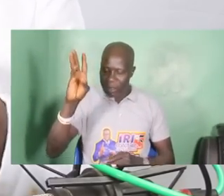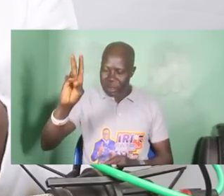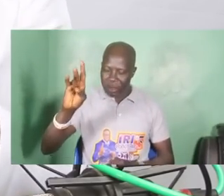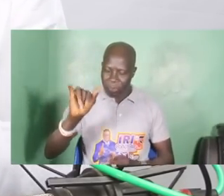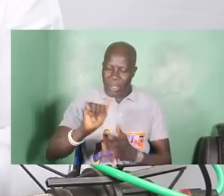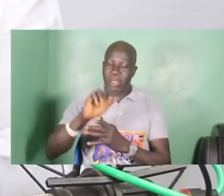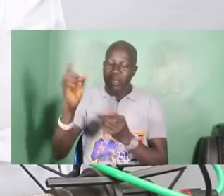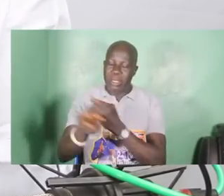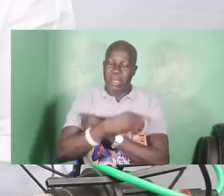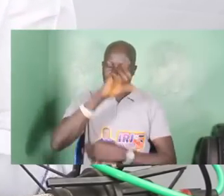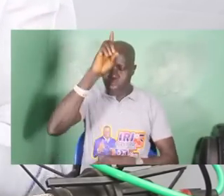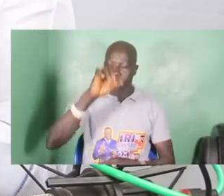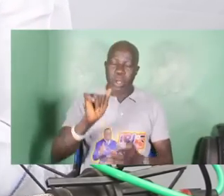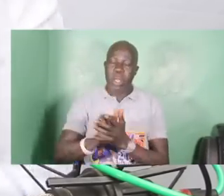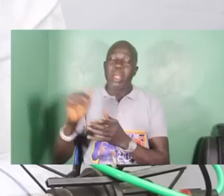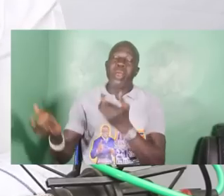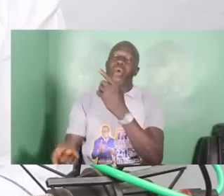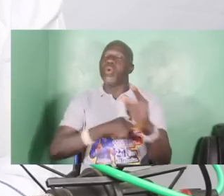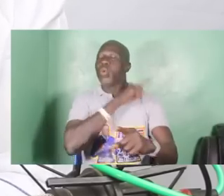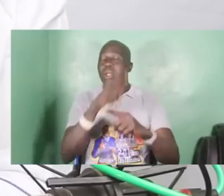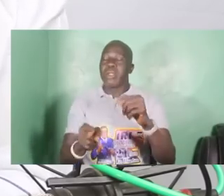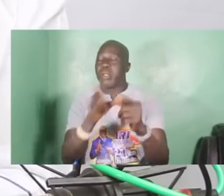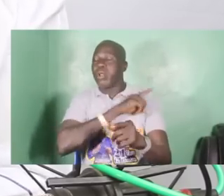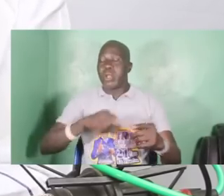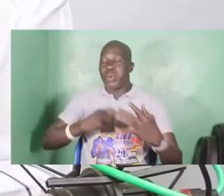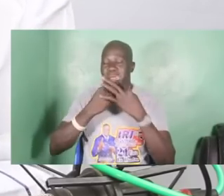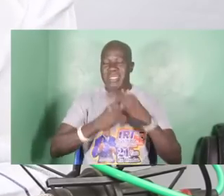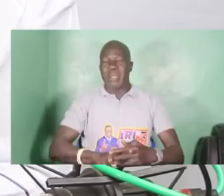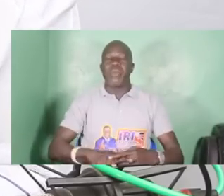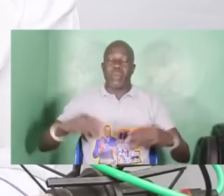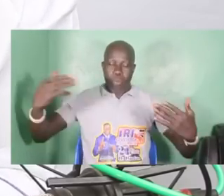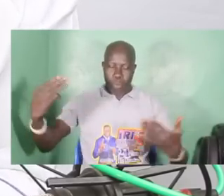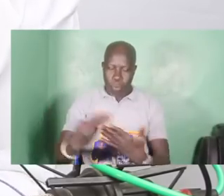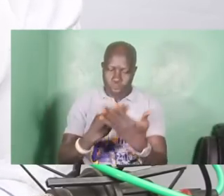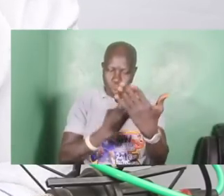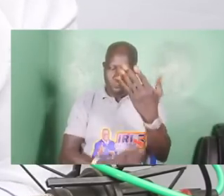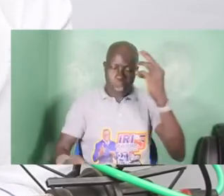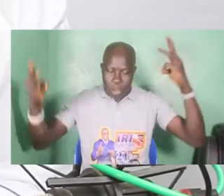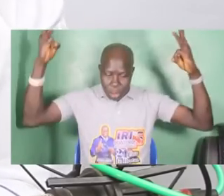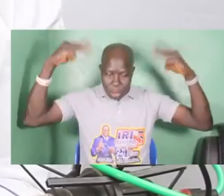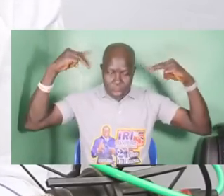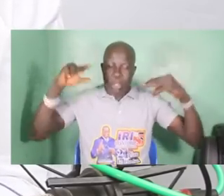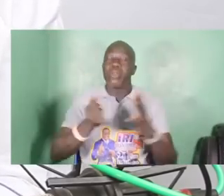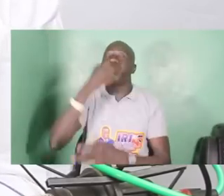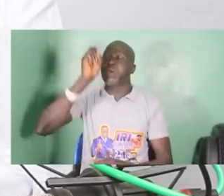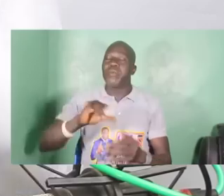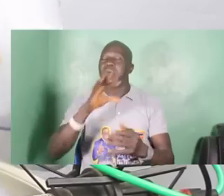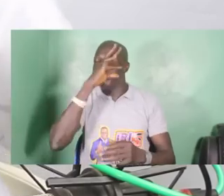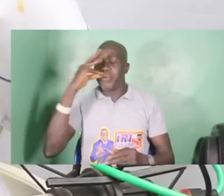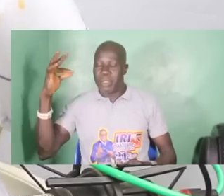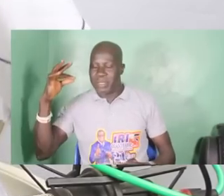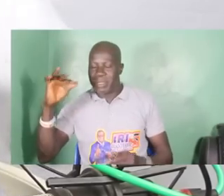365 day fasting and prayer, that the Lord established money due. The covenant of that